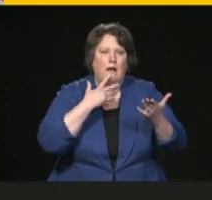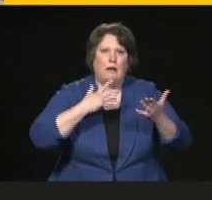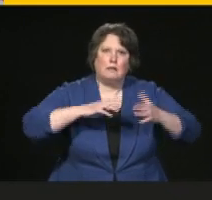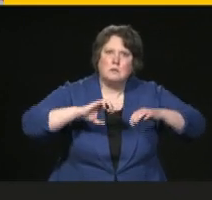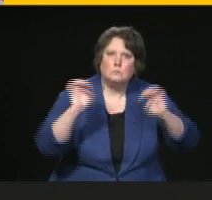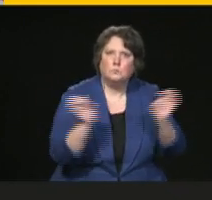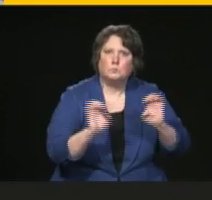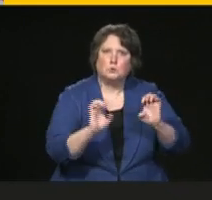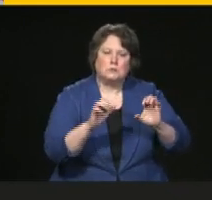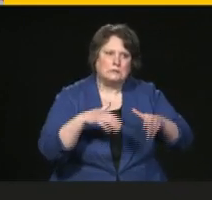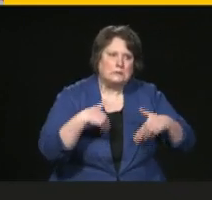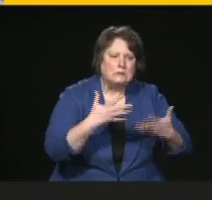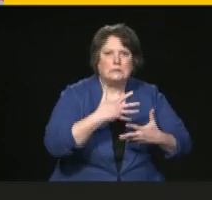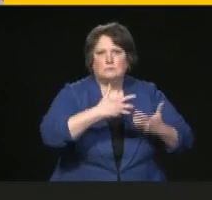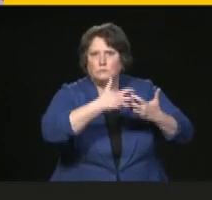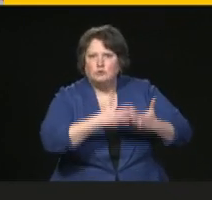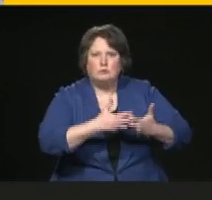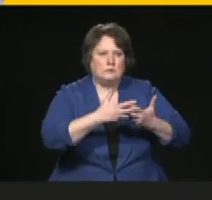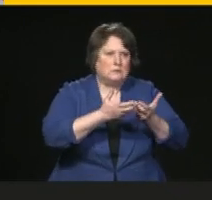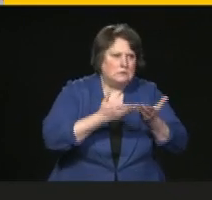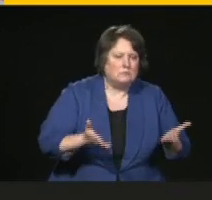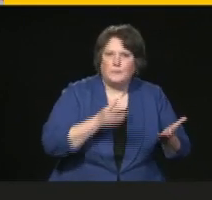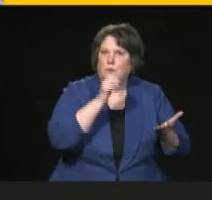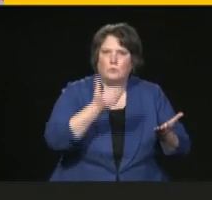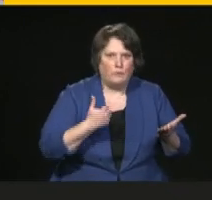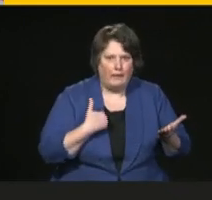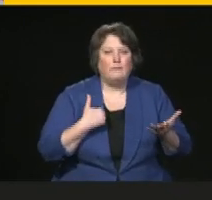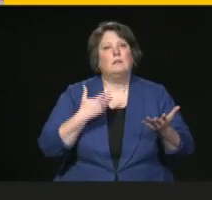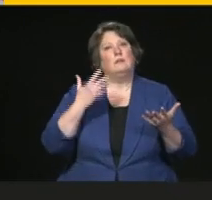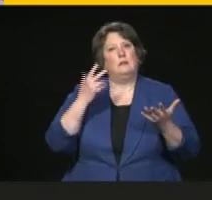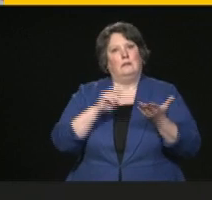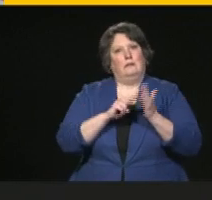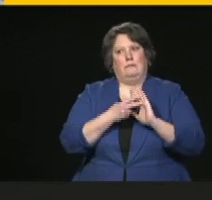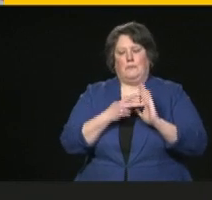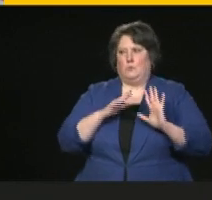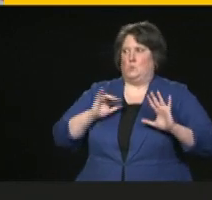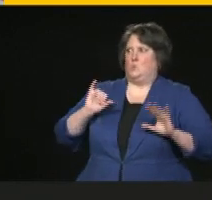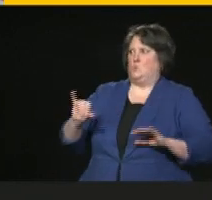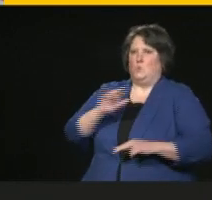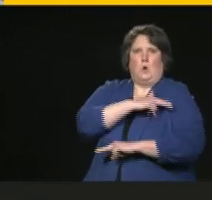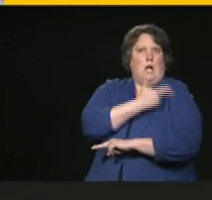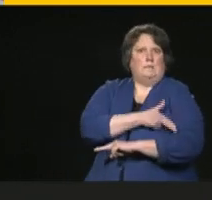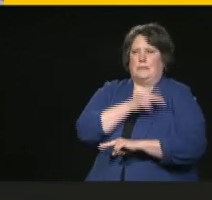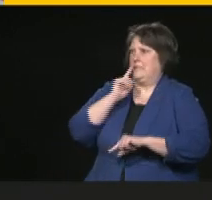this reason, we must all work to flatten the epidemic curve and protect the health system.